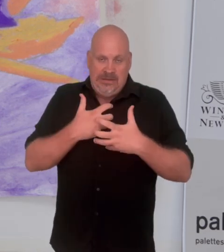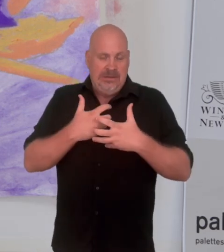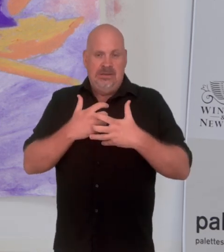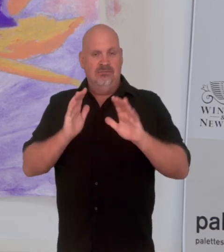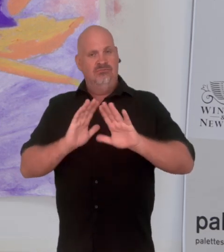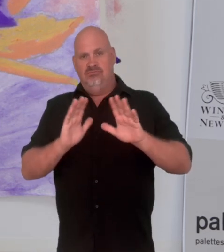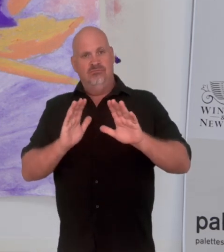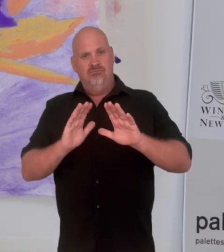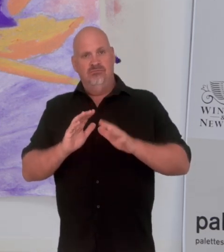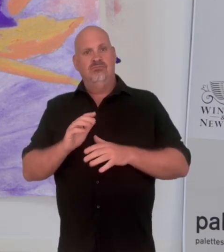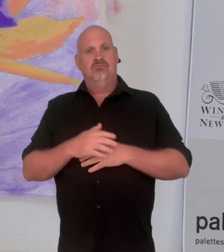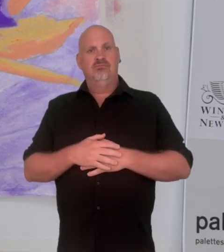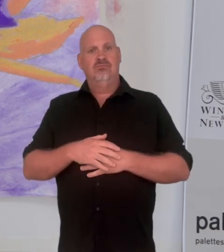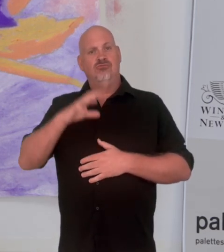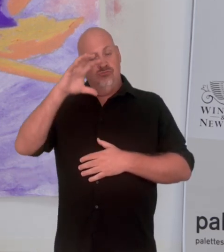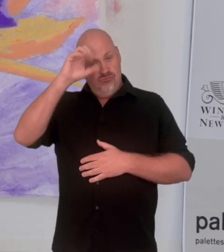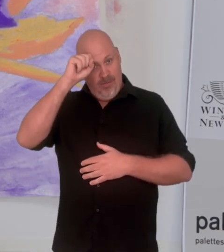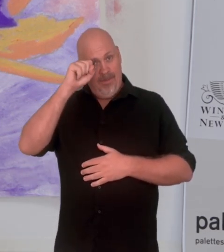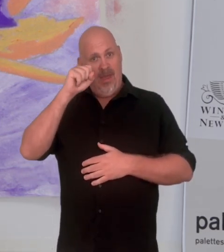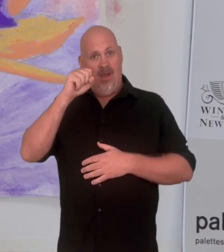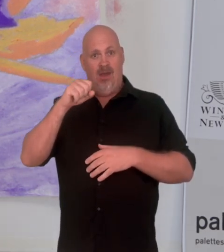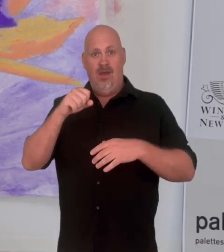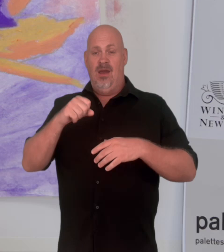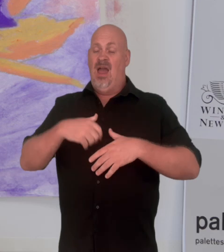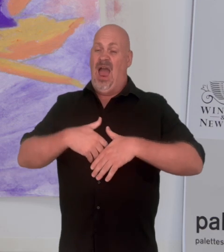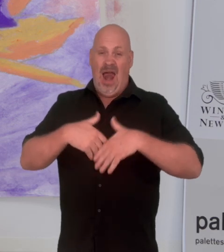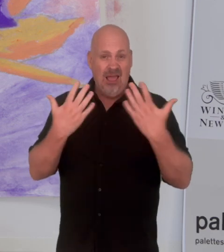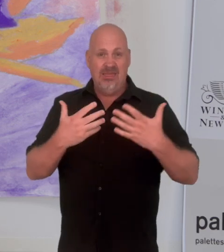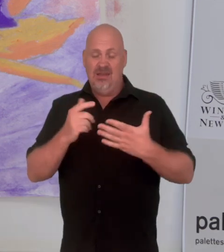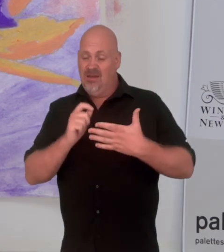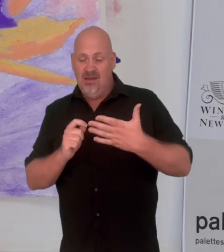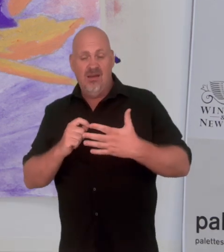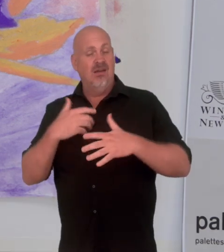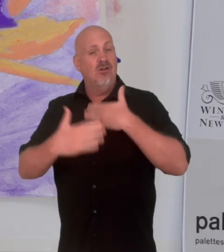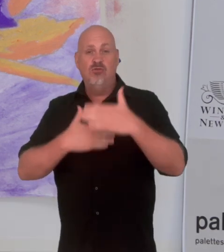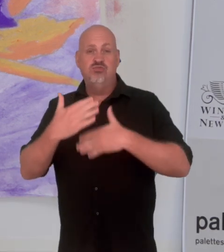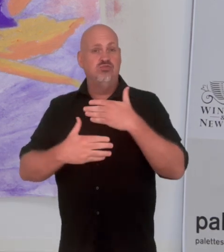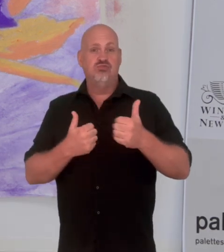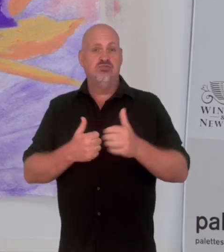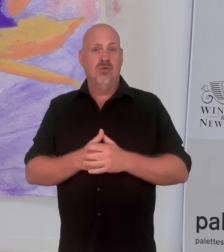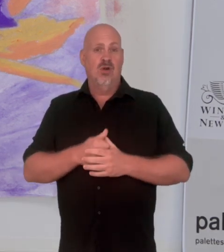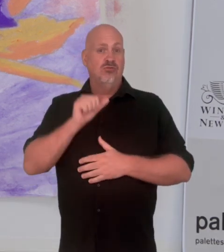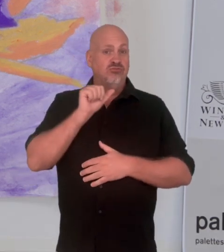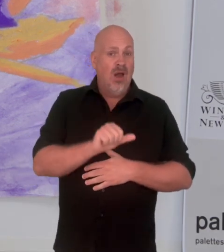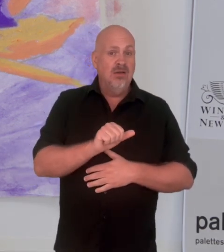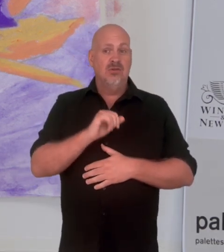And to remember that like anything goes. There's no right or wrong way to draw